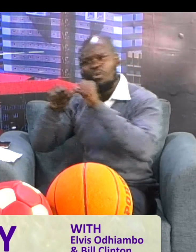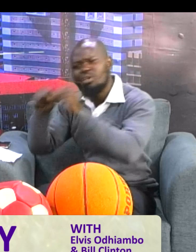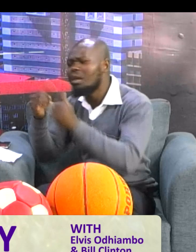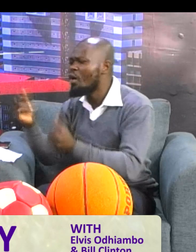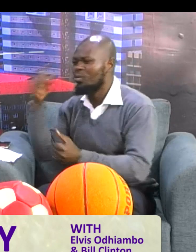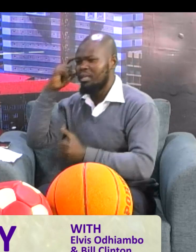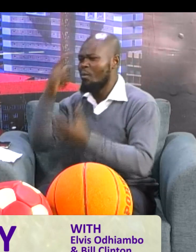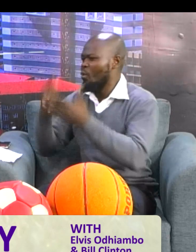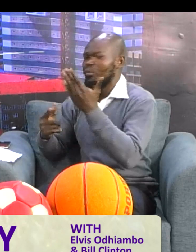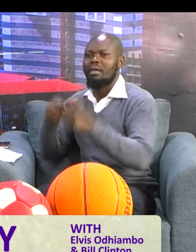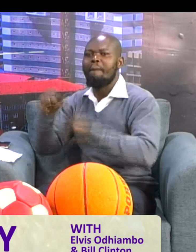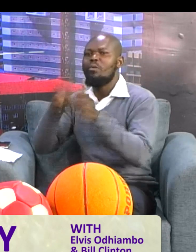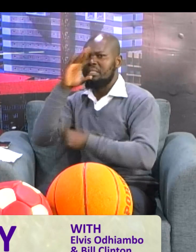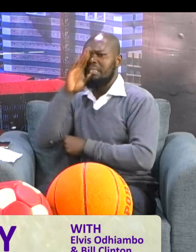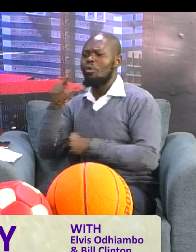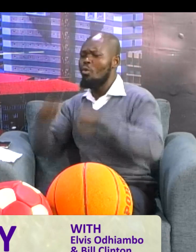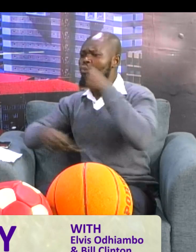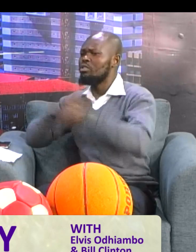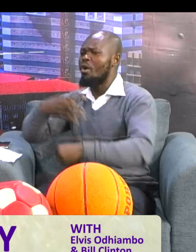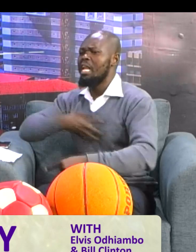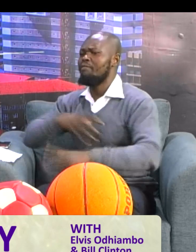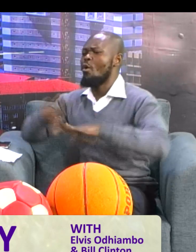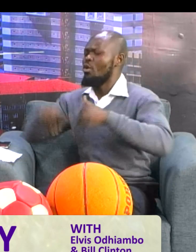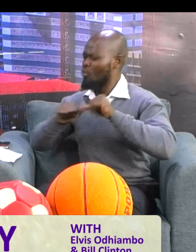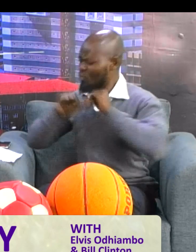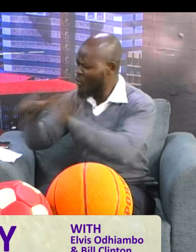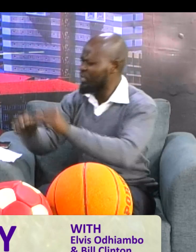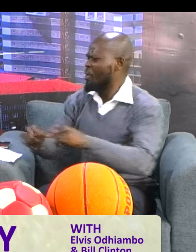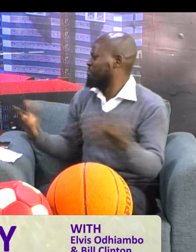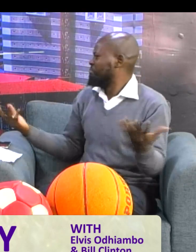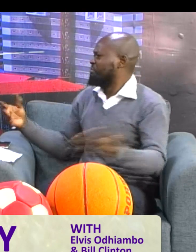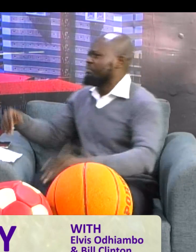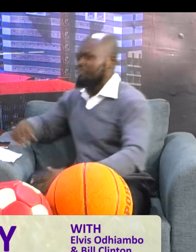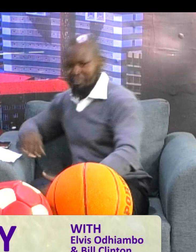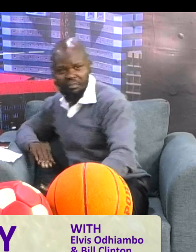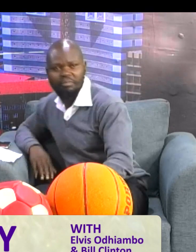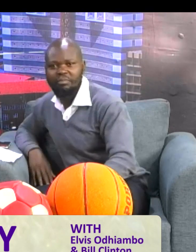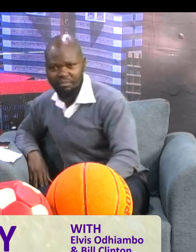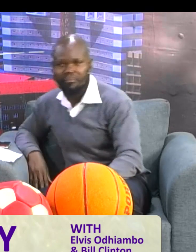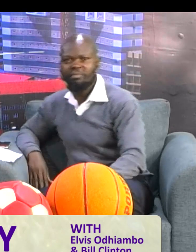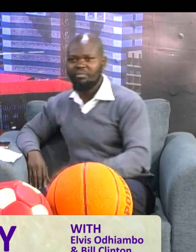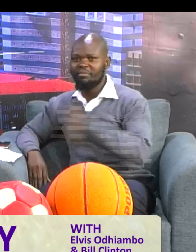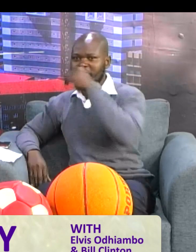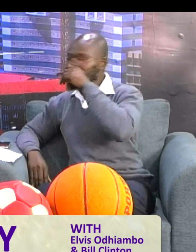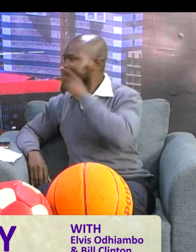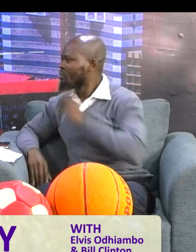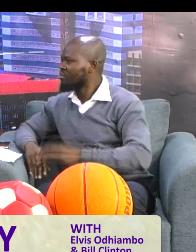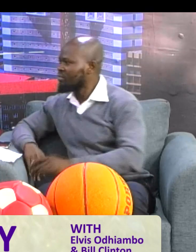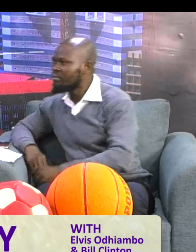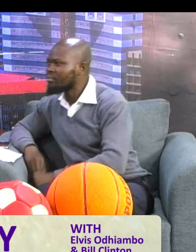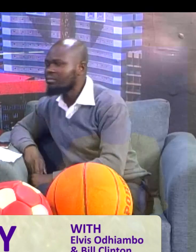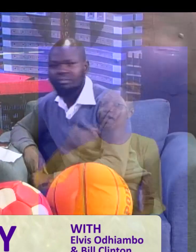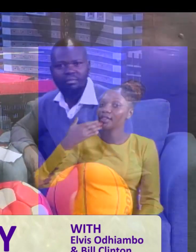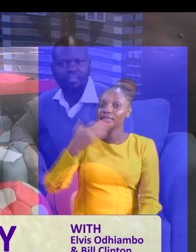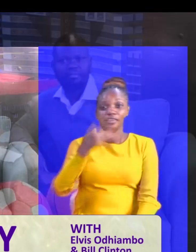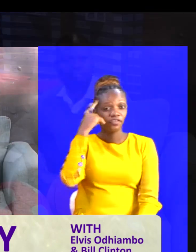winning, breaking world records, now what do you think about, Eliud? Should he now retire, or what should he do now? Next. Thank you so much. Thank you